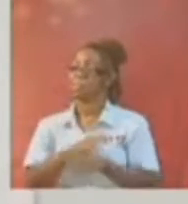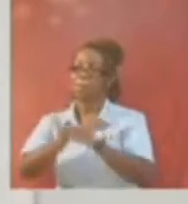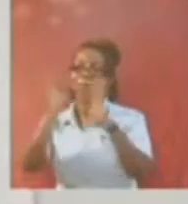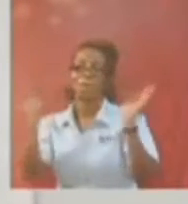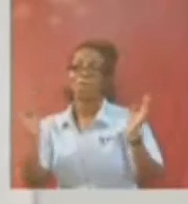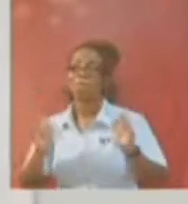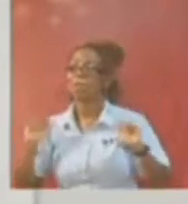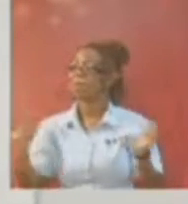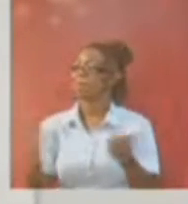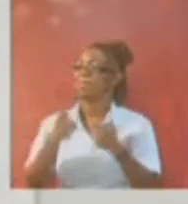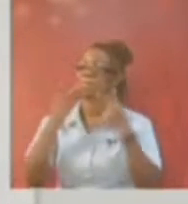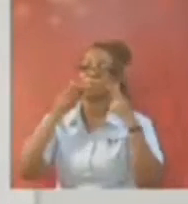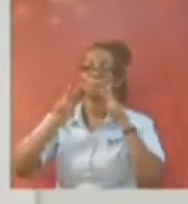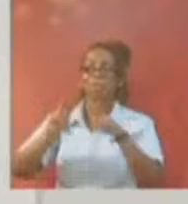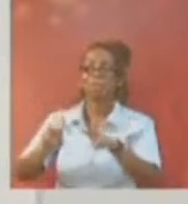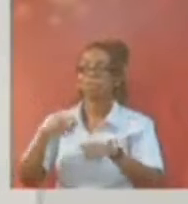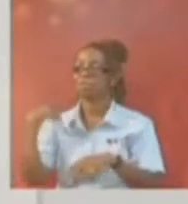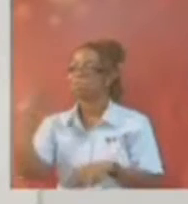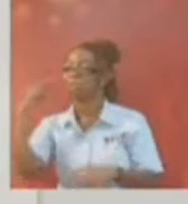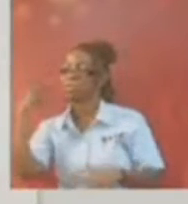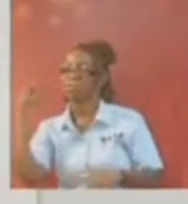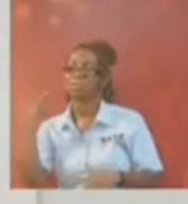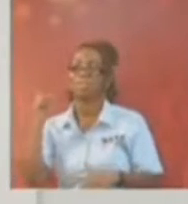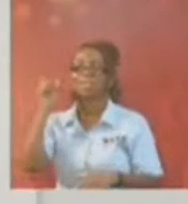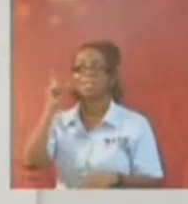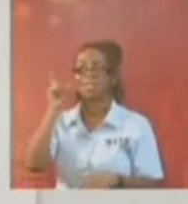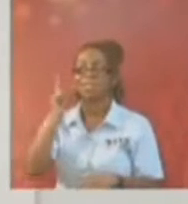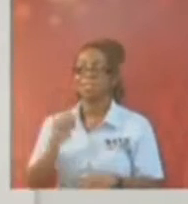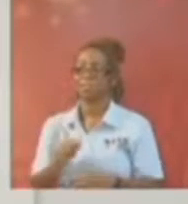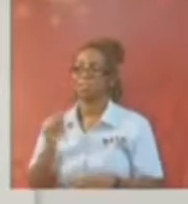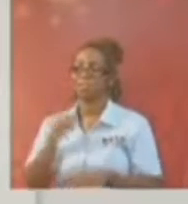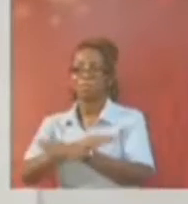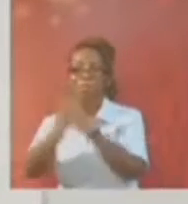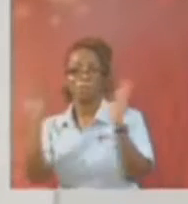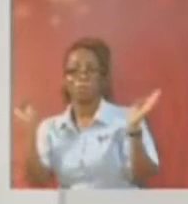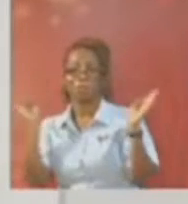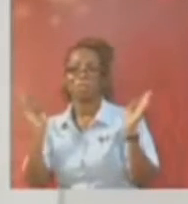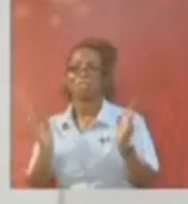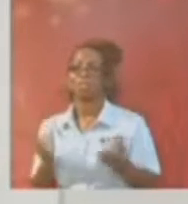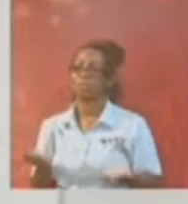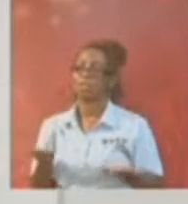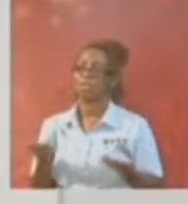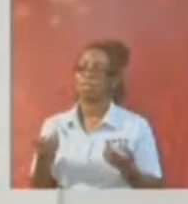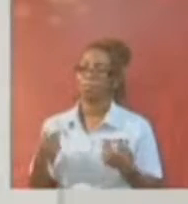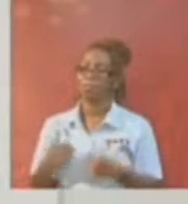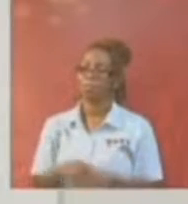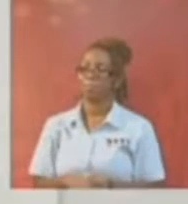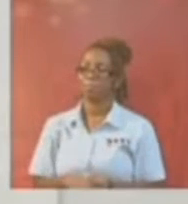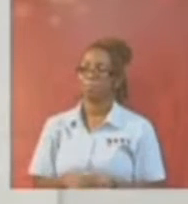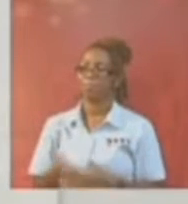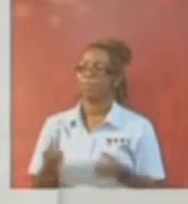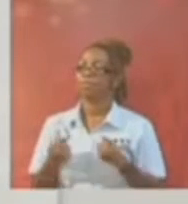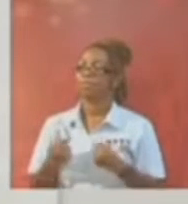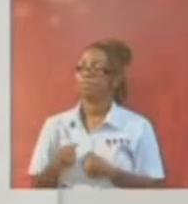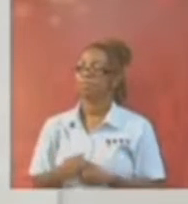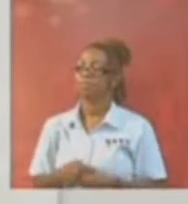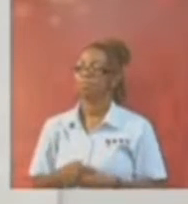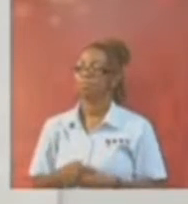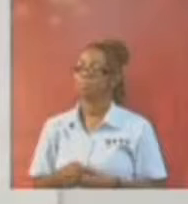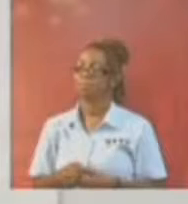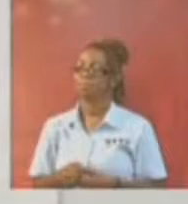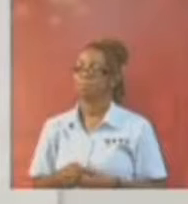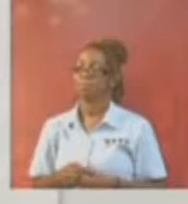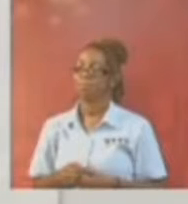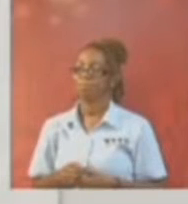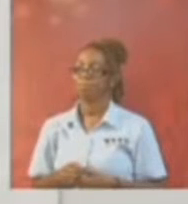viewing public of Trinidad and Tobago. This morning, I do want to take some time to talk through some of the